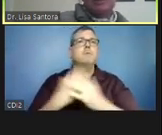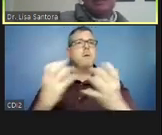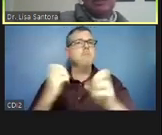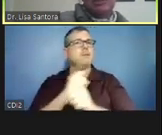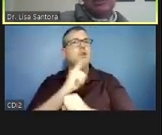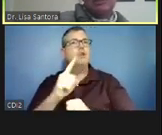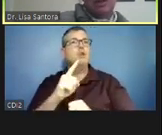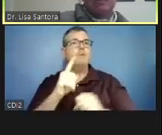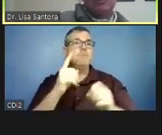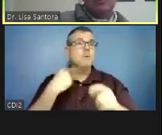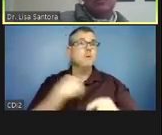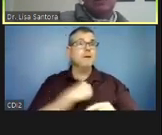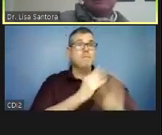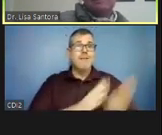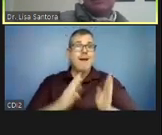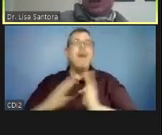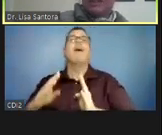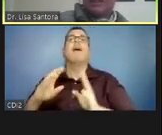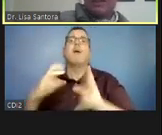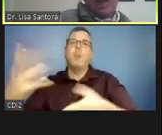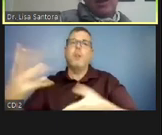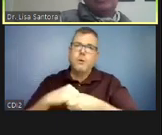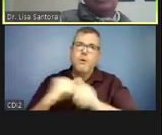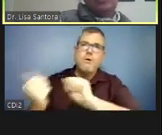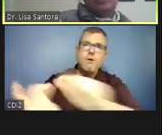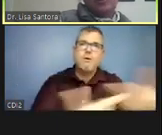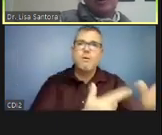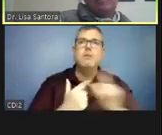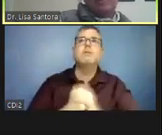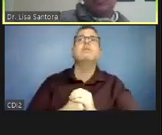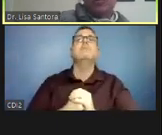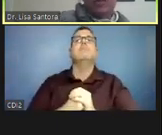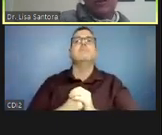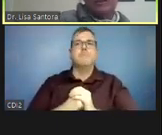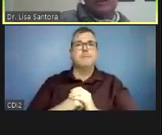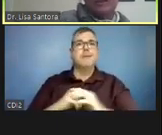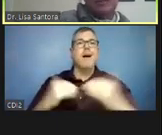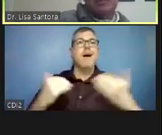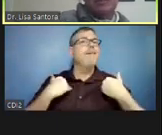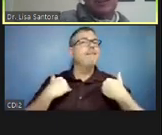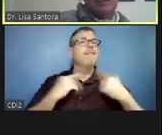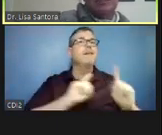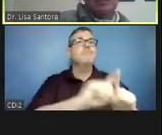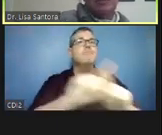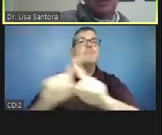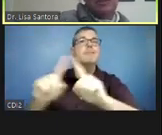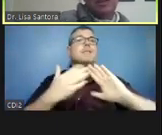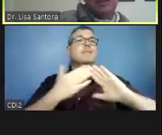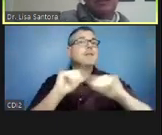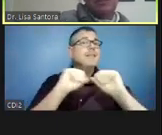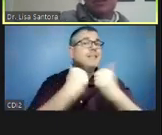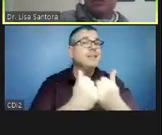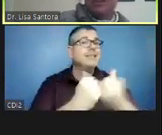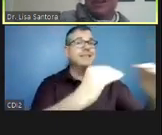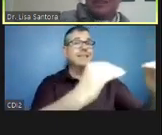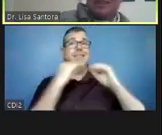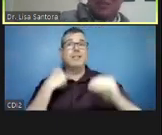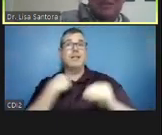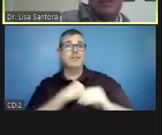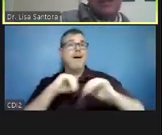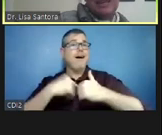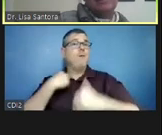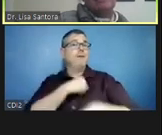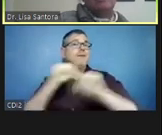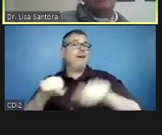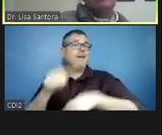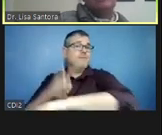community-based organizations to teach us how to improve our systems, because we're going to be running this way for the next 6 months.